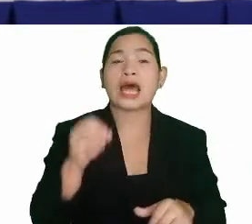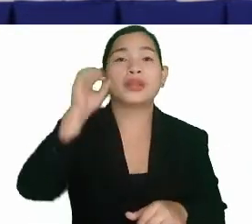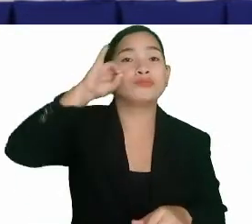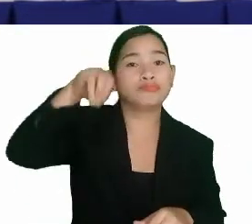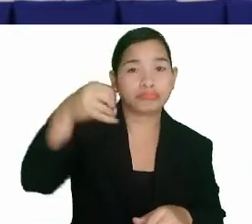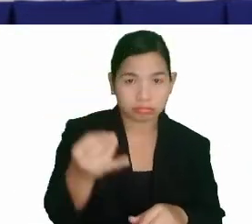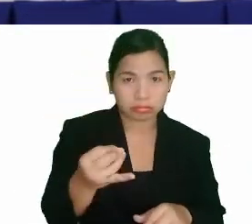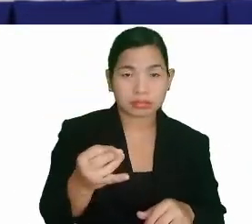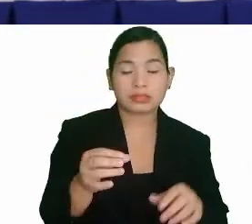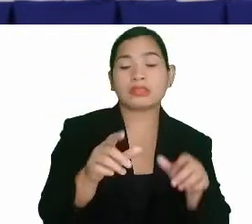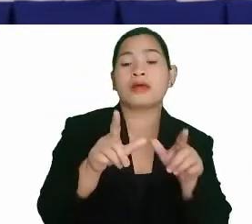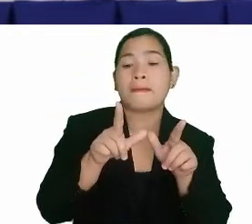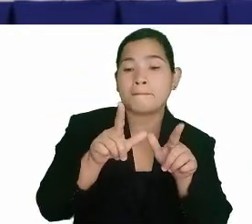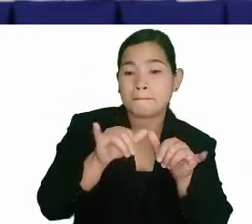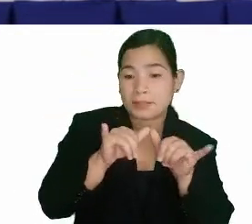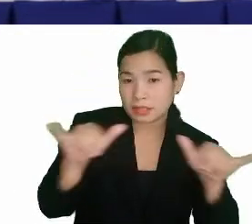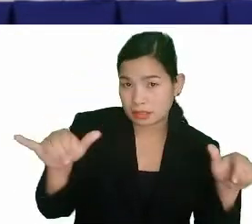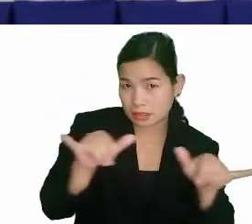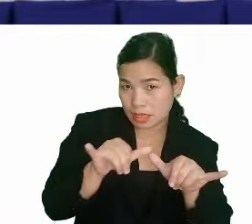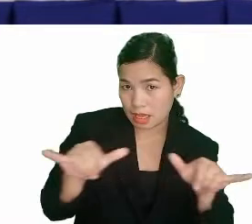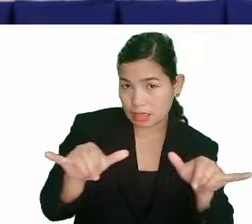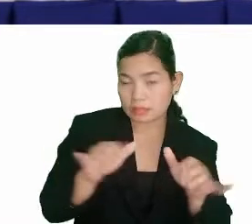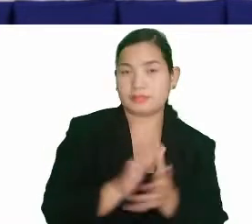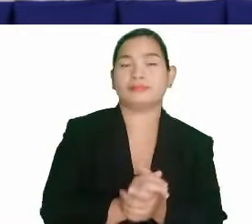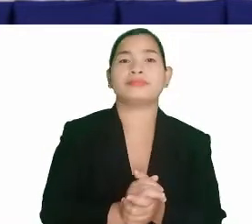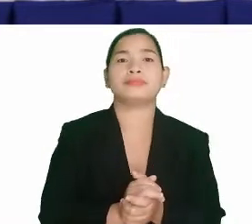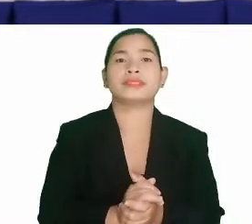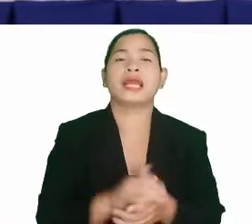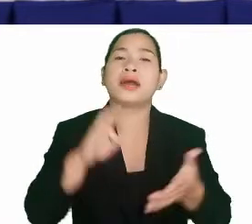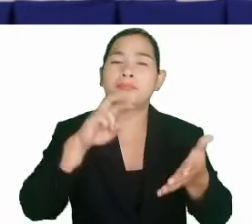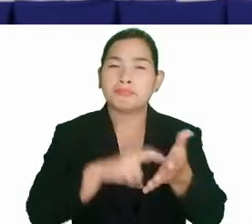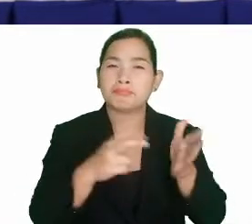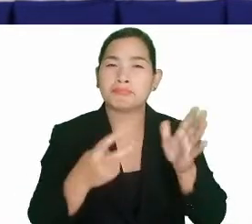lens magnification. That is,